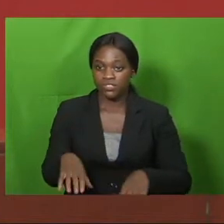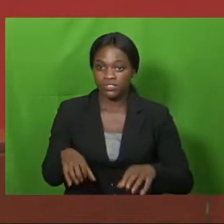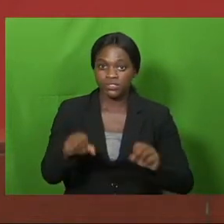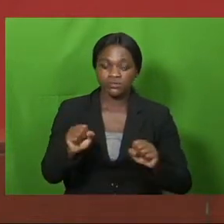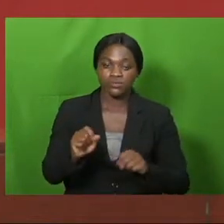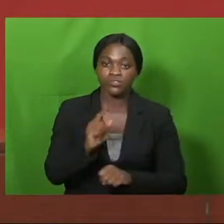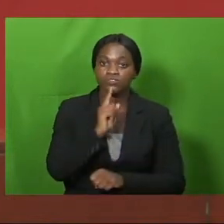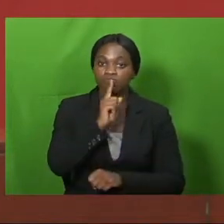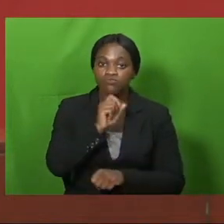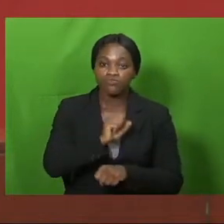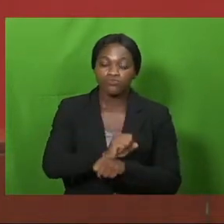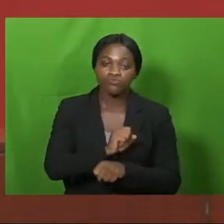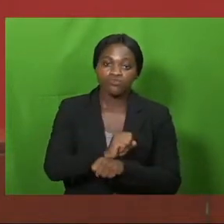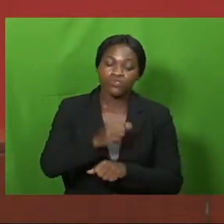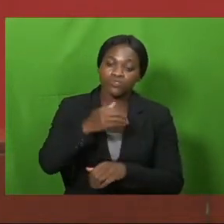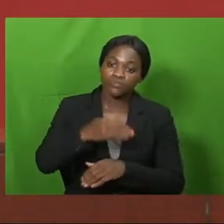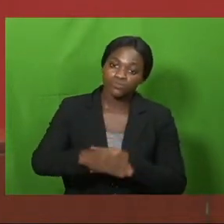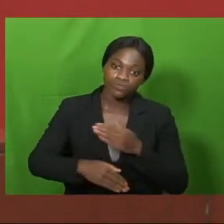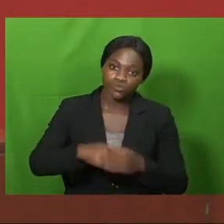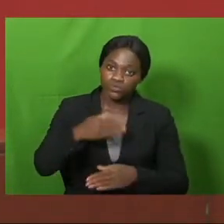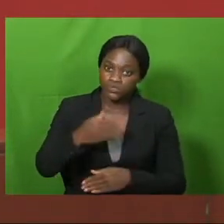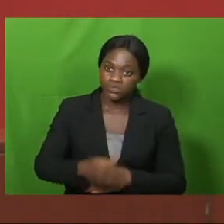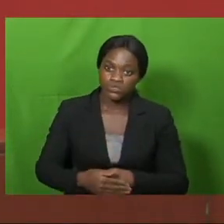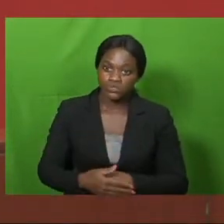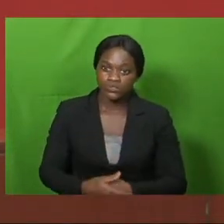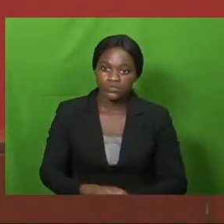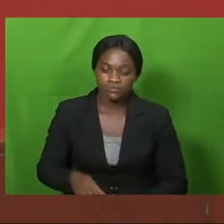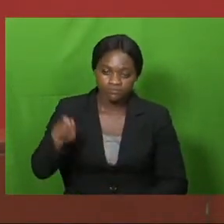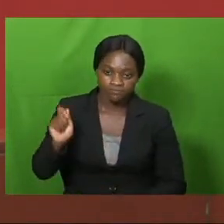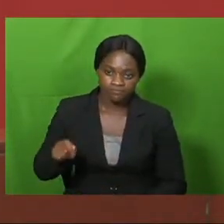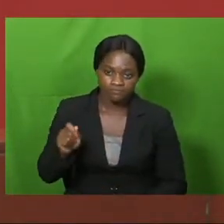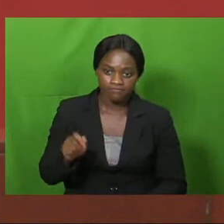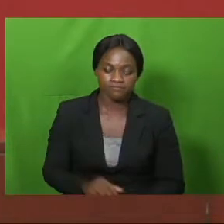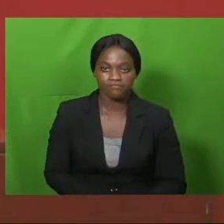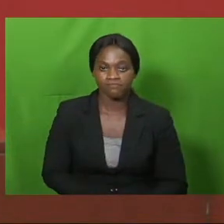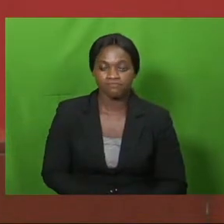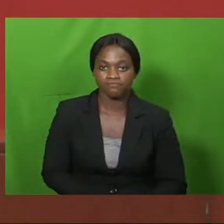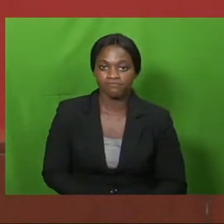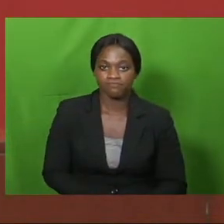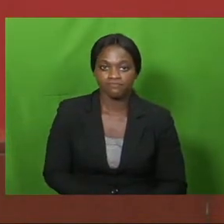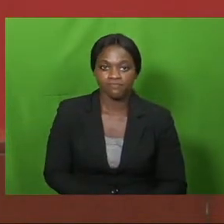adopted as a true record of proceedings.